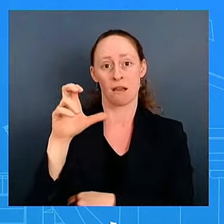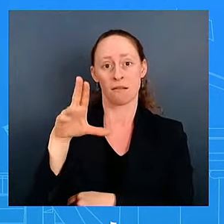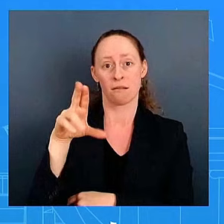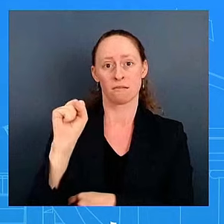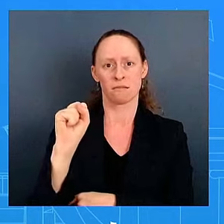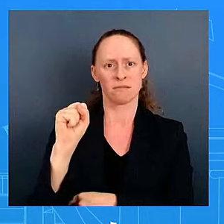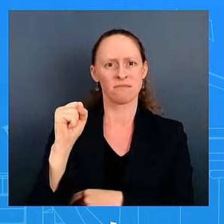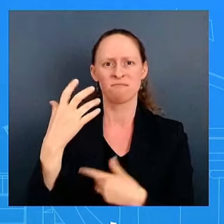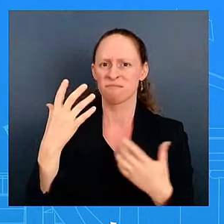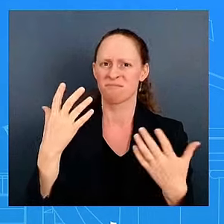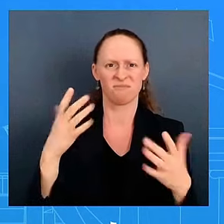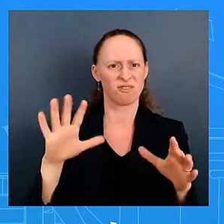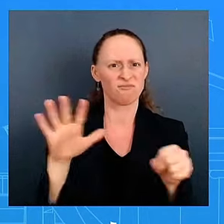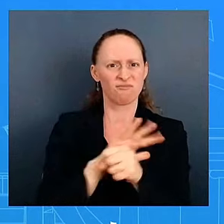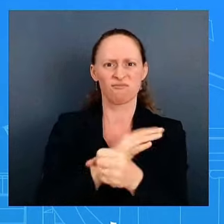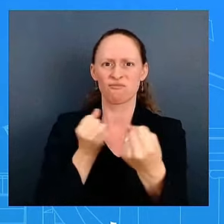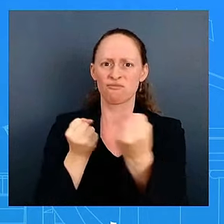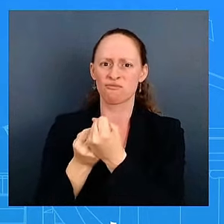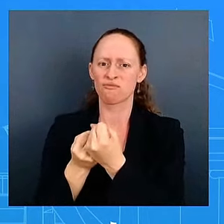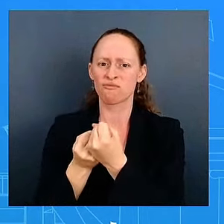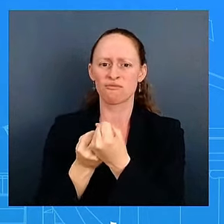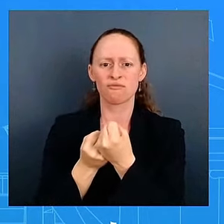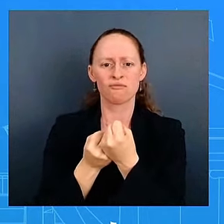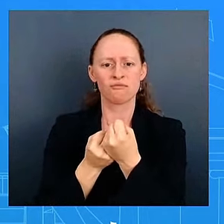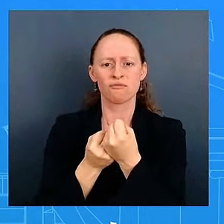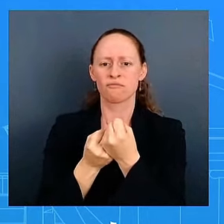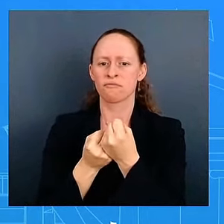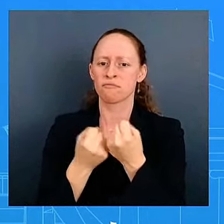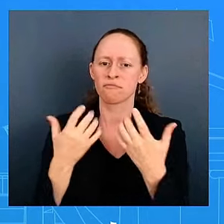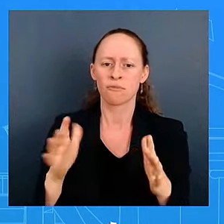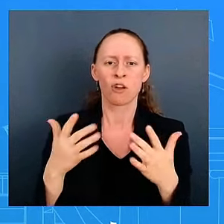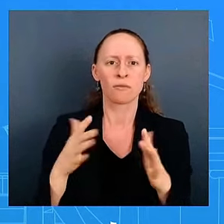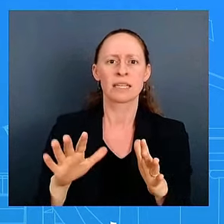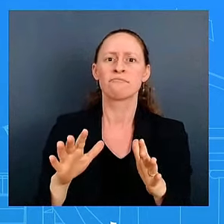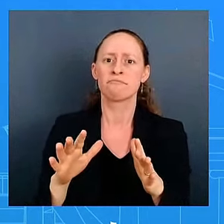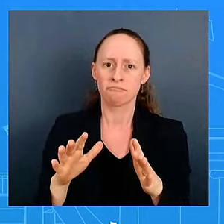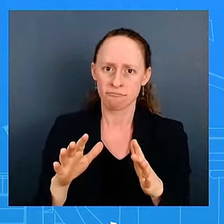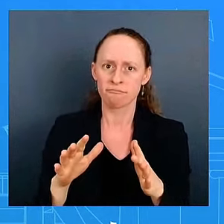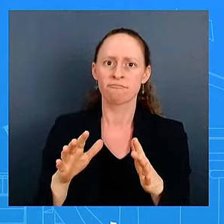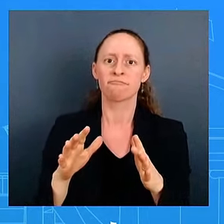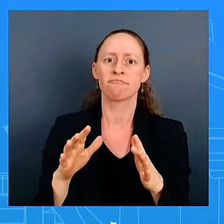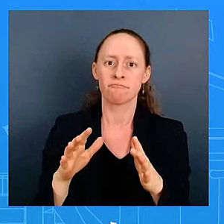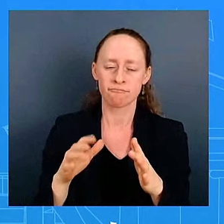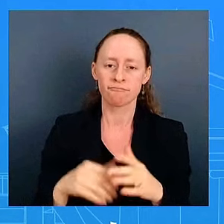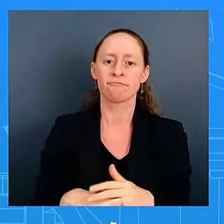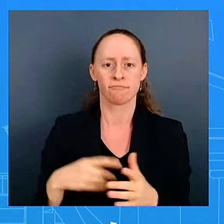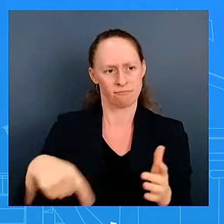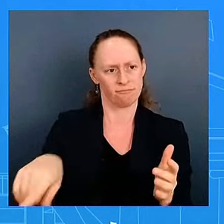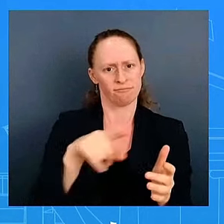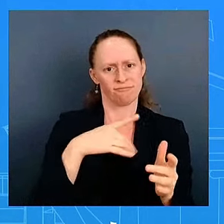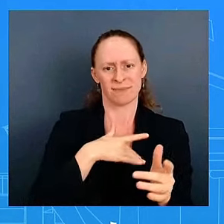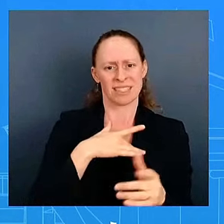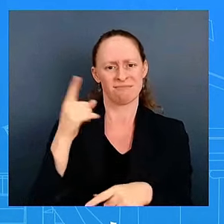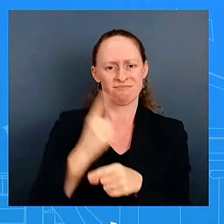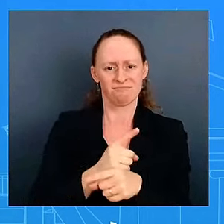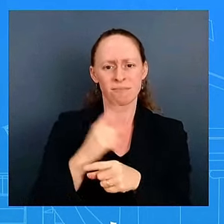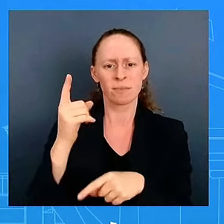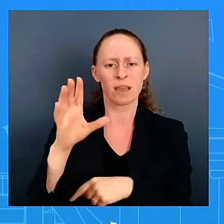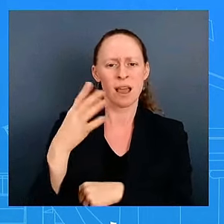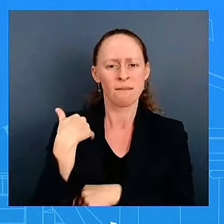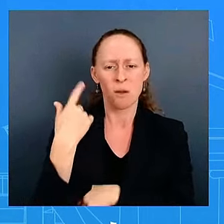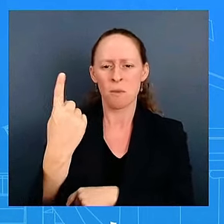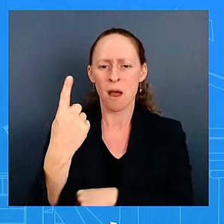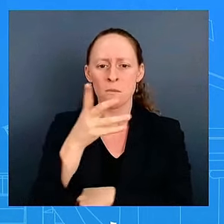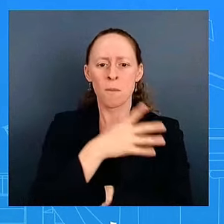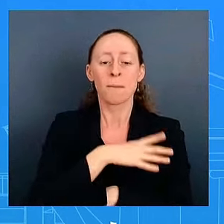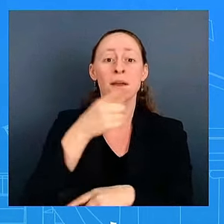They were very much supportive. They said, we think that, this is Representative Joyce Beatty, to be clear, we think that the call went extremely